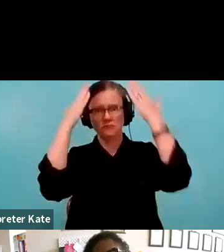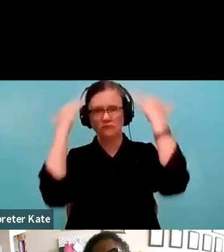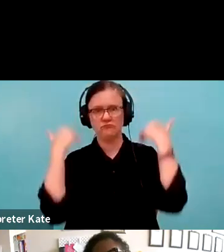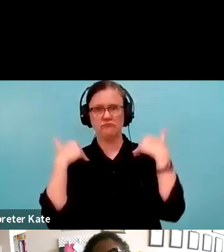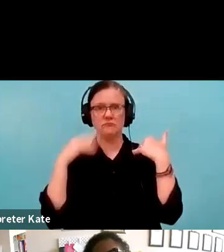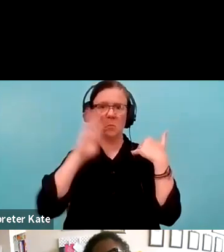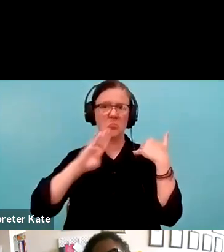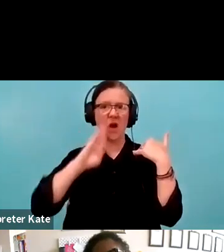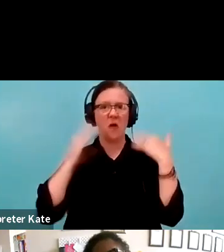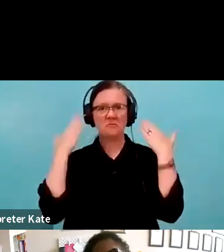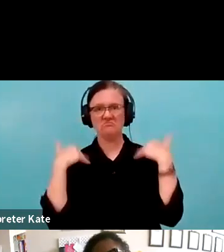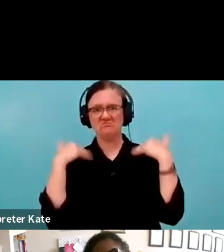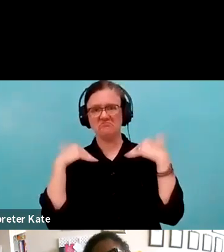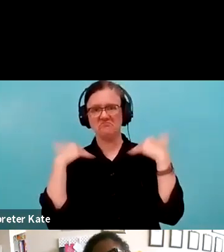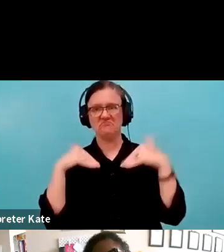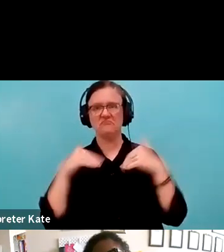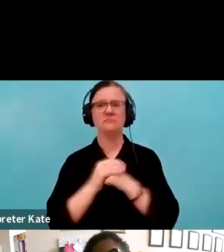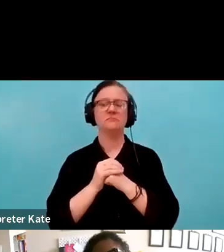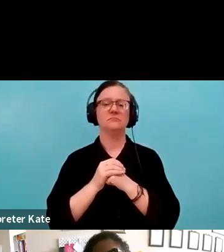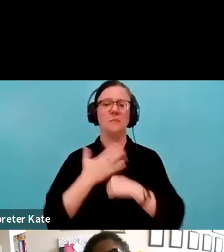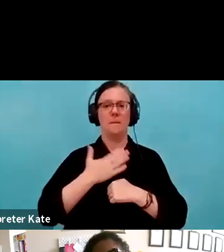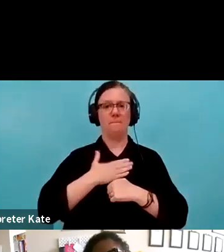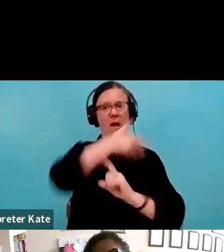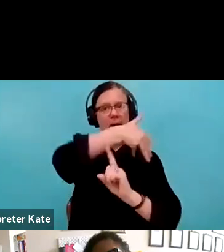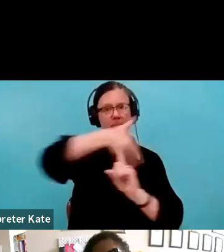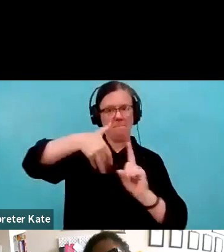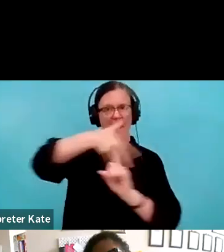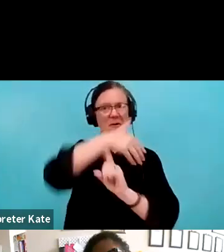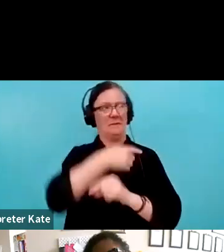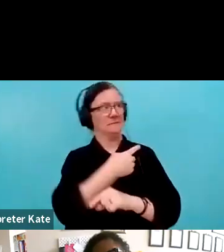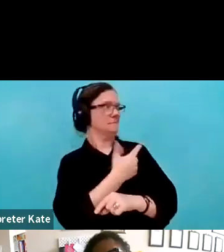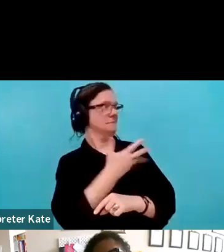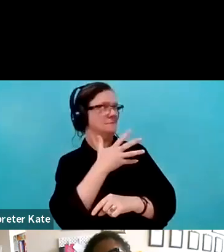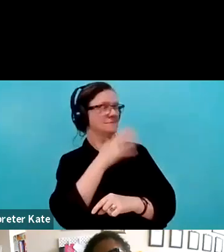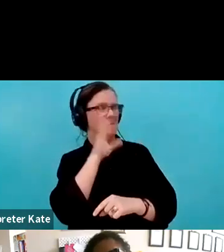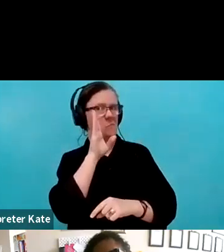brownish hair, and I'm sitting in front of a brownish wall.